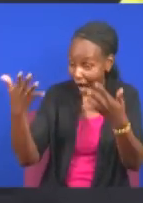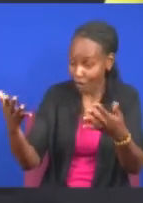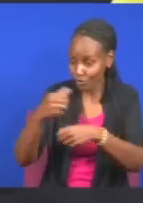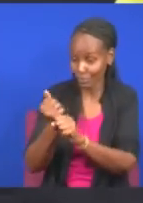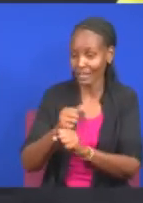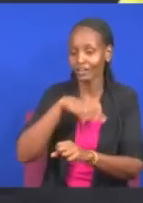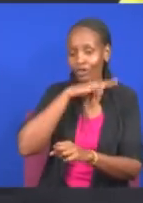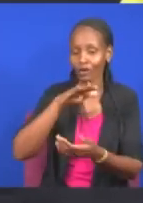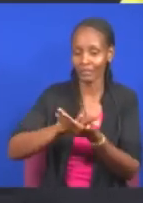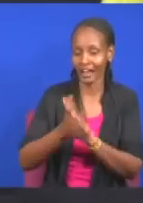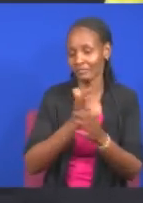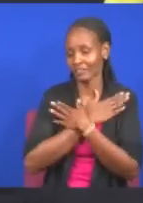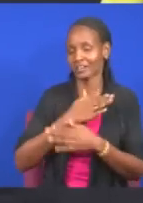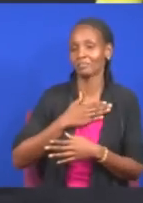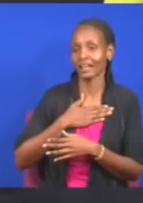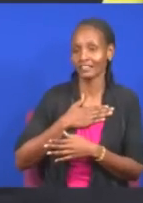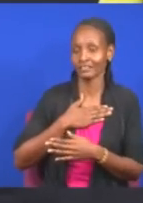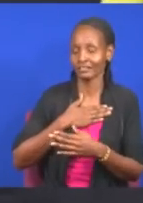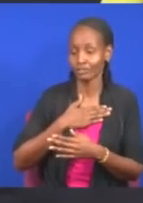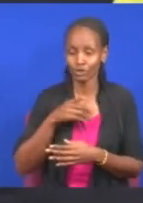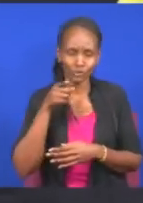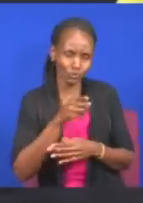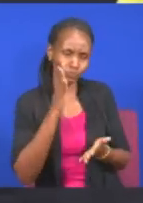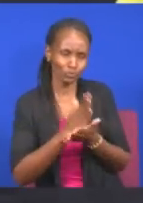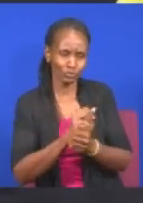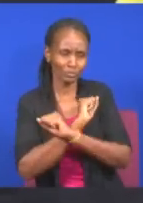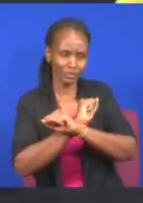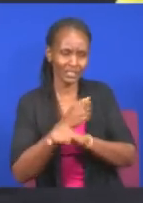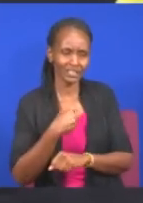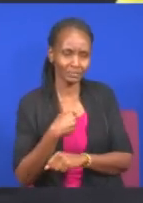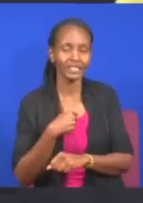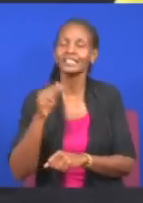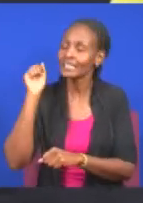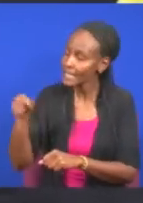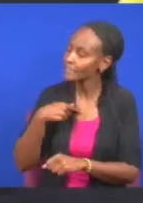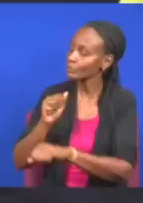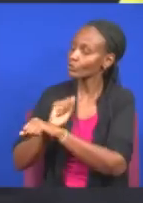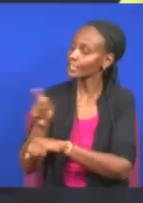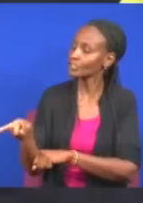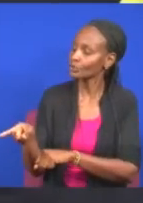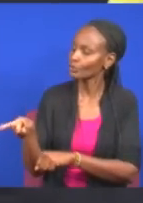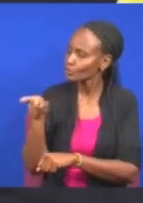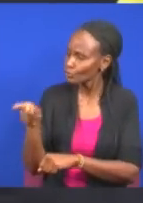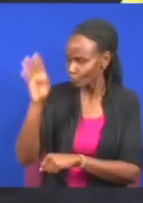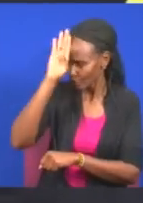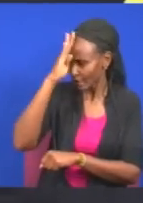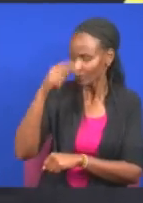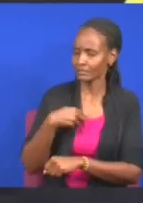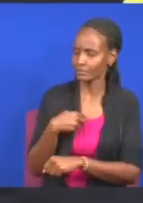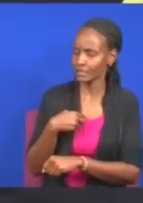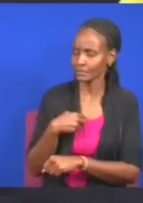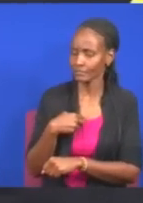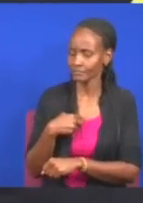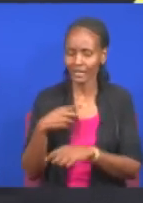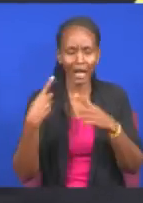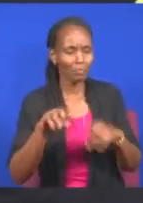Are you but sure? Don't worry. Are you sure you protect me? I'll protect you. But, are you doubting me? But it has